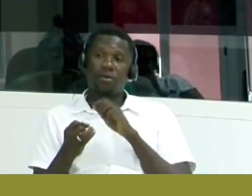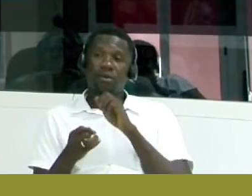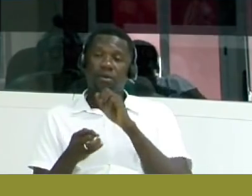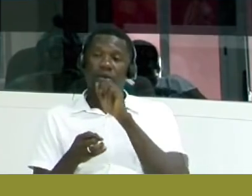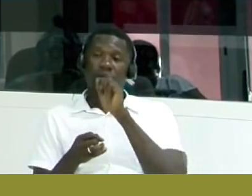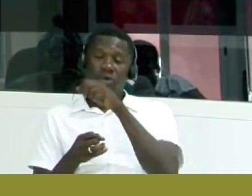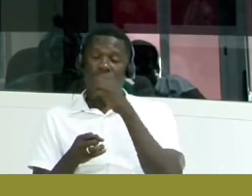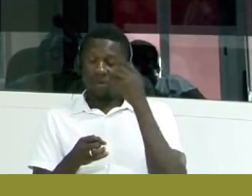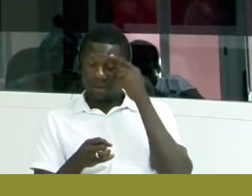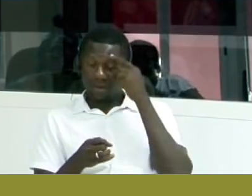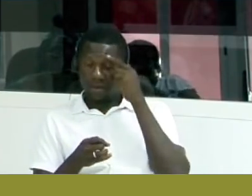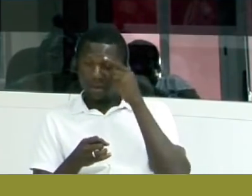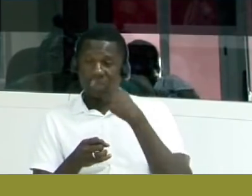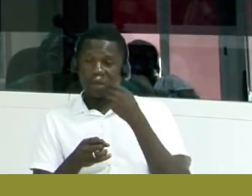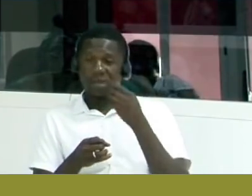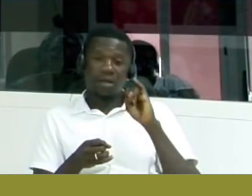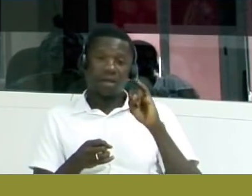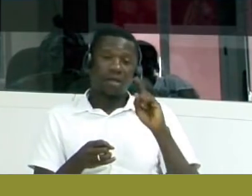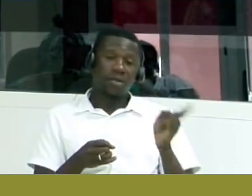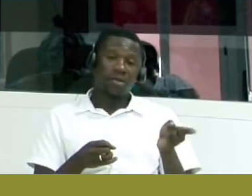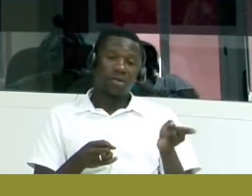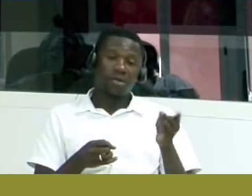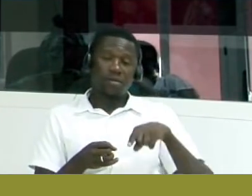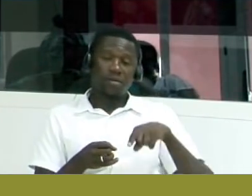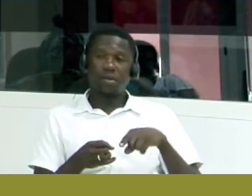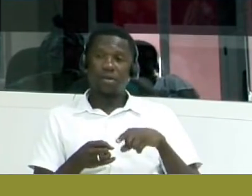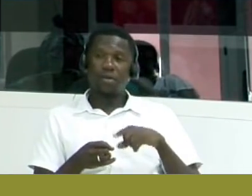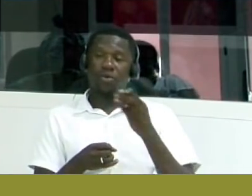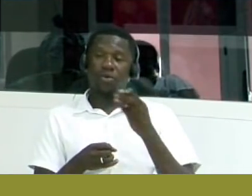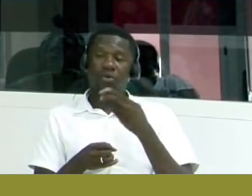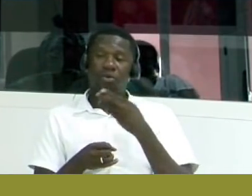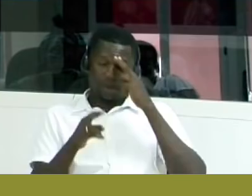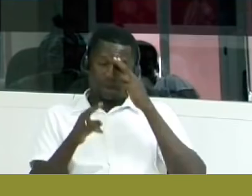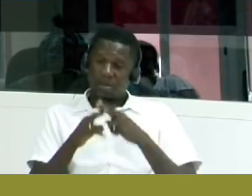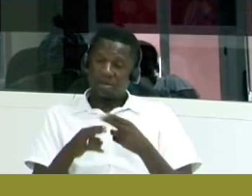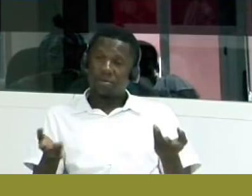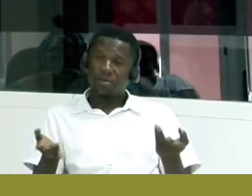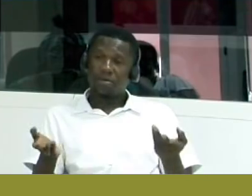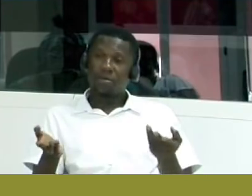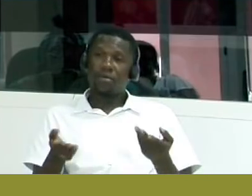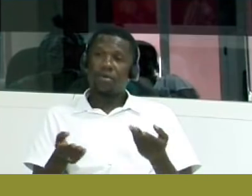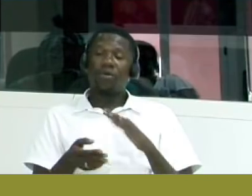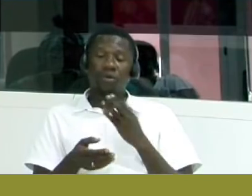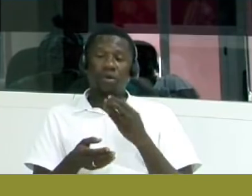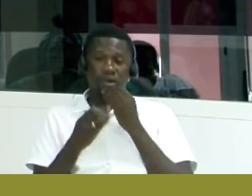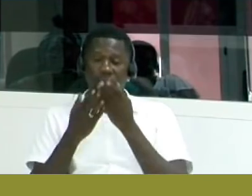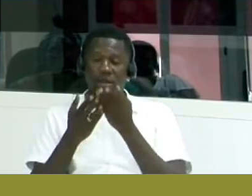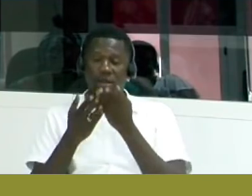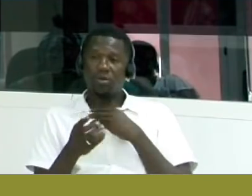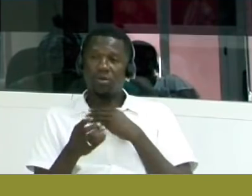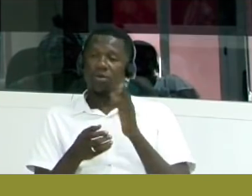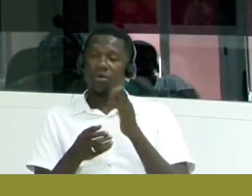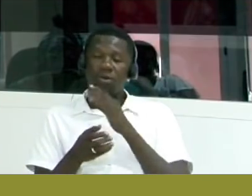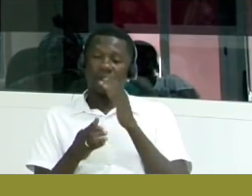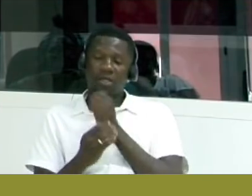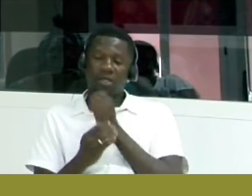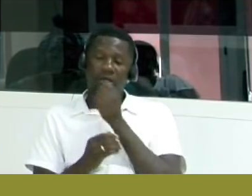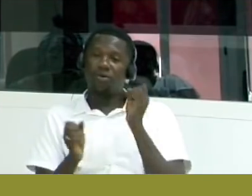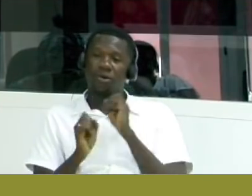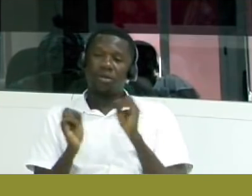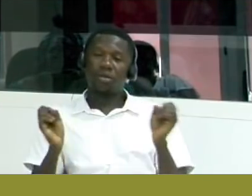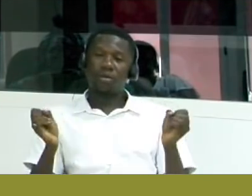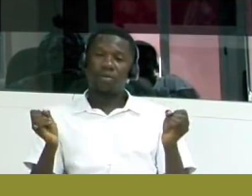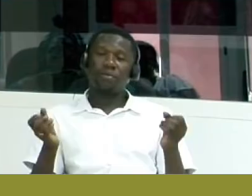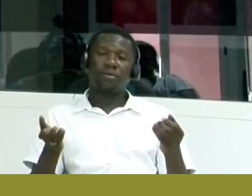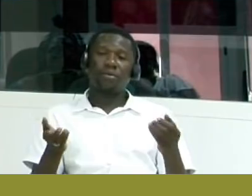decision as IGP would not be honored. That's why I said I would achieve nothing. You would achieve nothing. All right. So